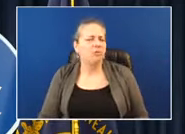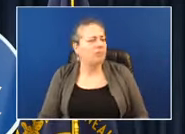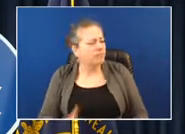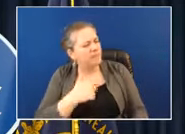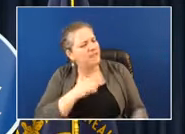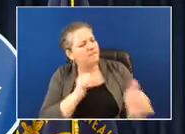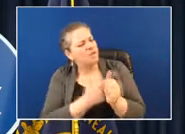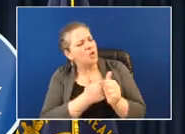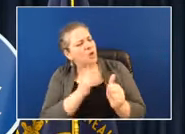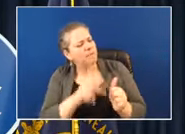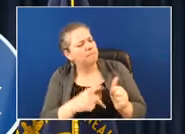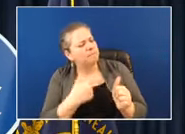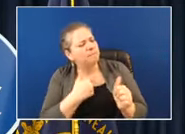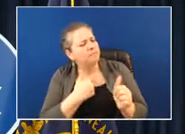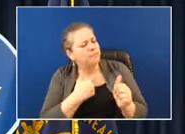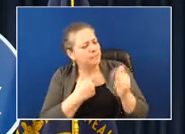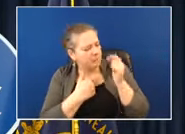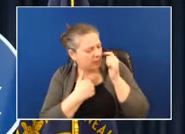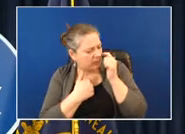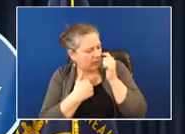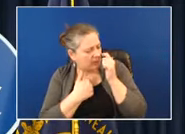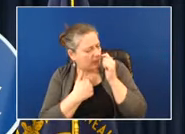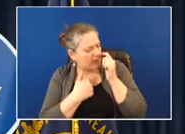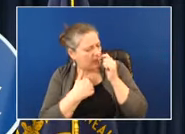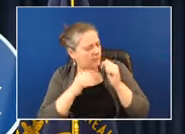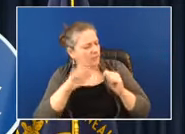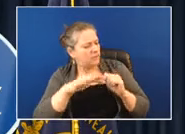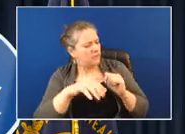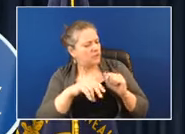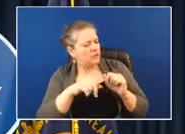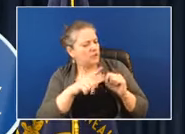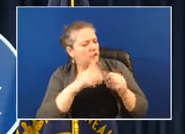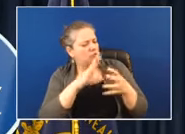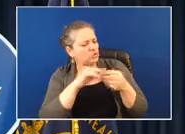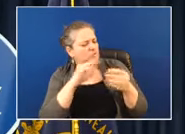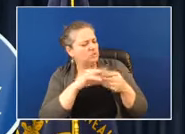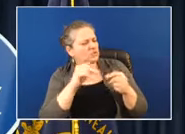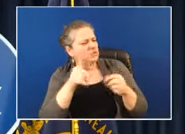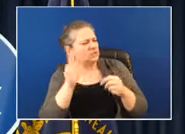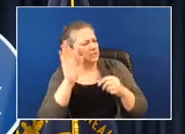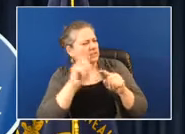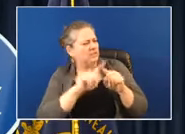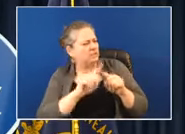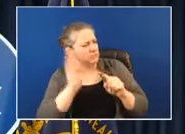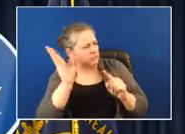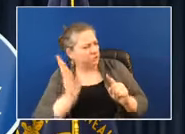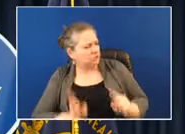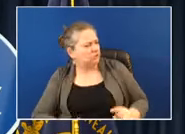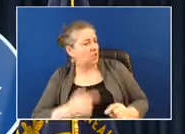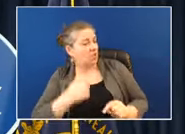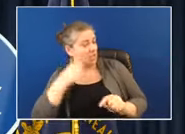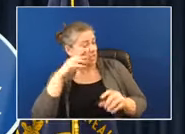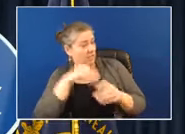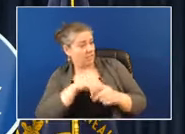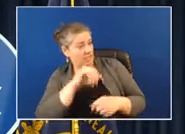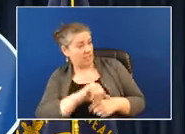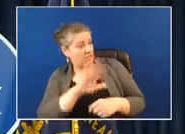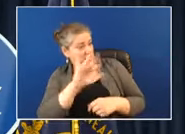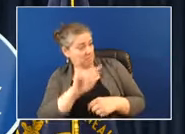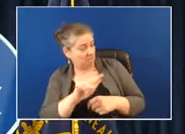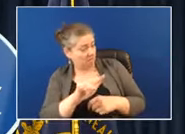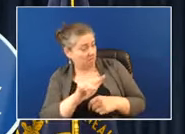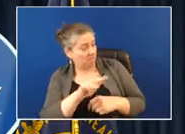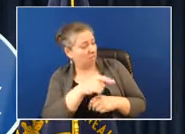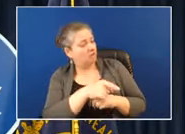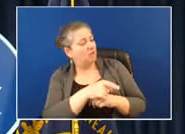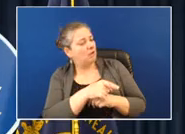lines with these historical documents and speeches, I take from the bill that they want this stuff